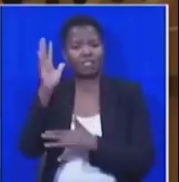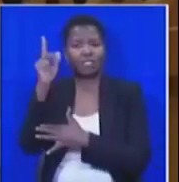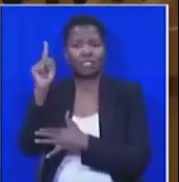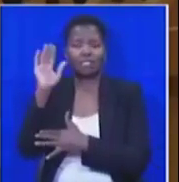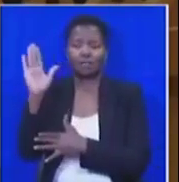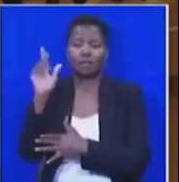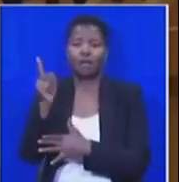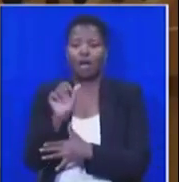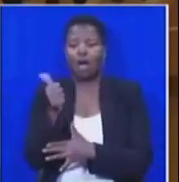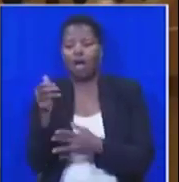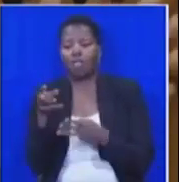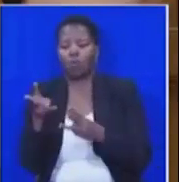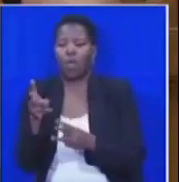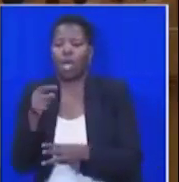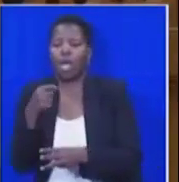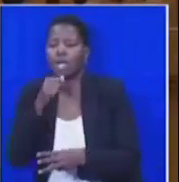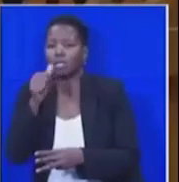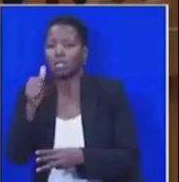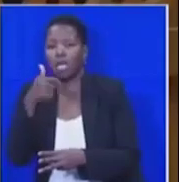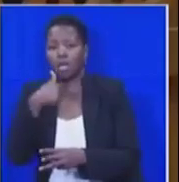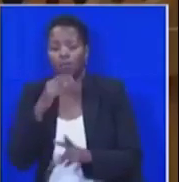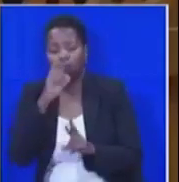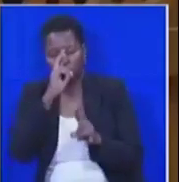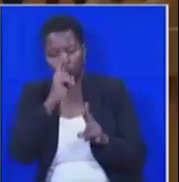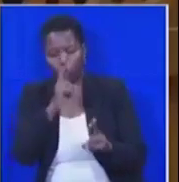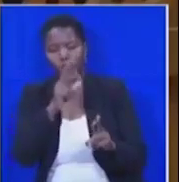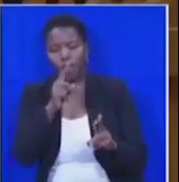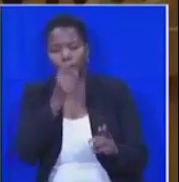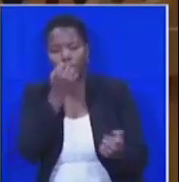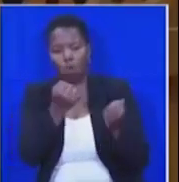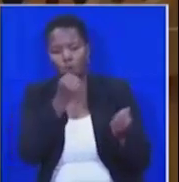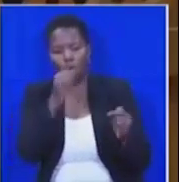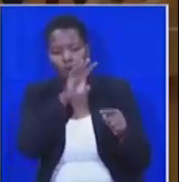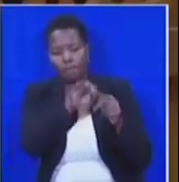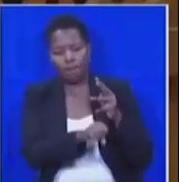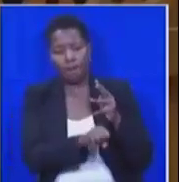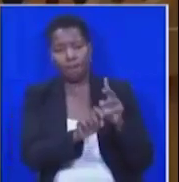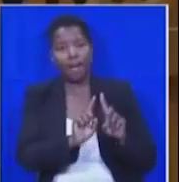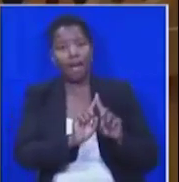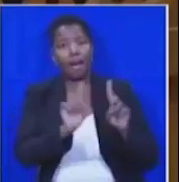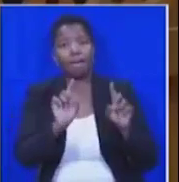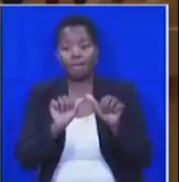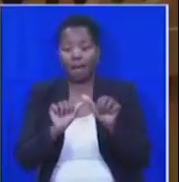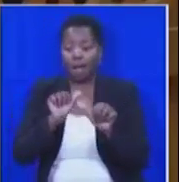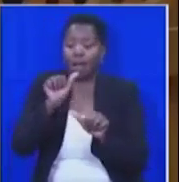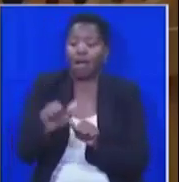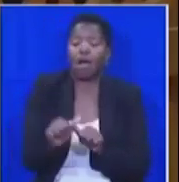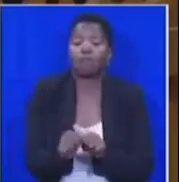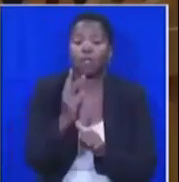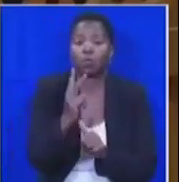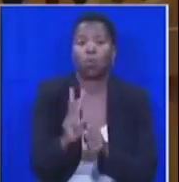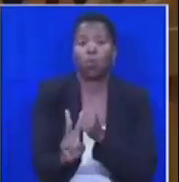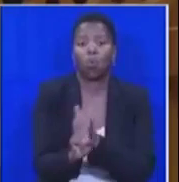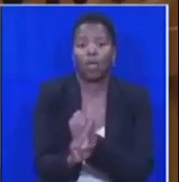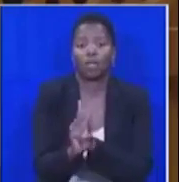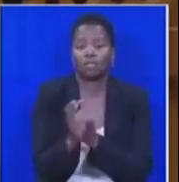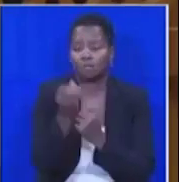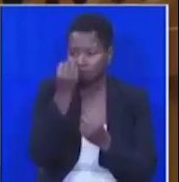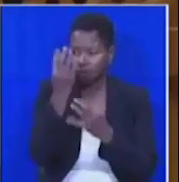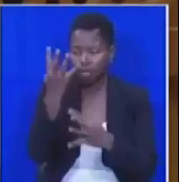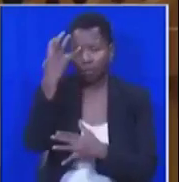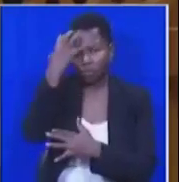mouth, saying that he respects the findings of the court, yet barely a fortnight later, telling traditional leaders